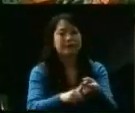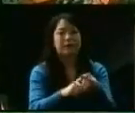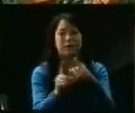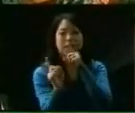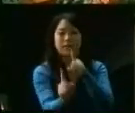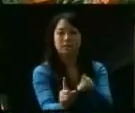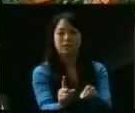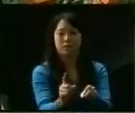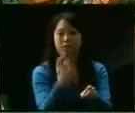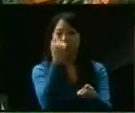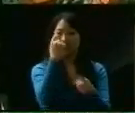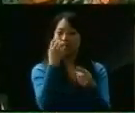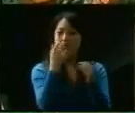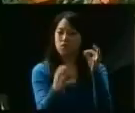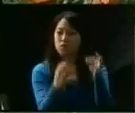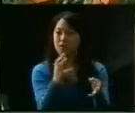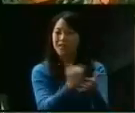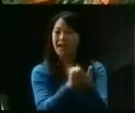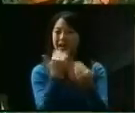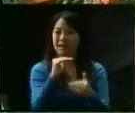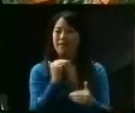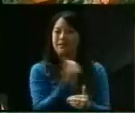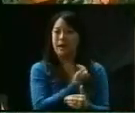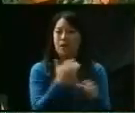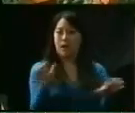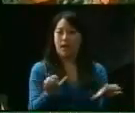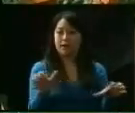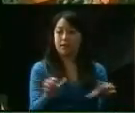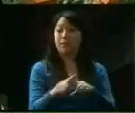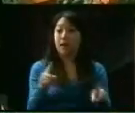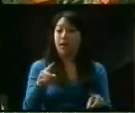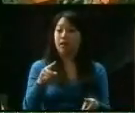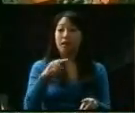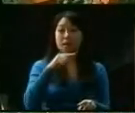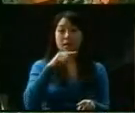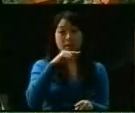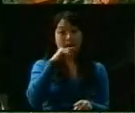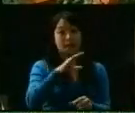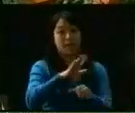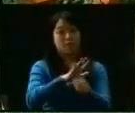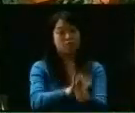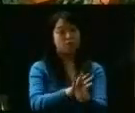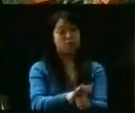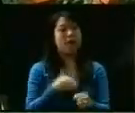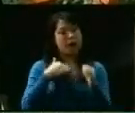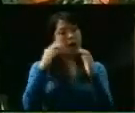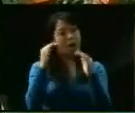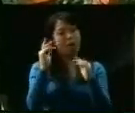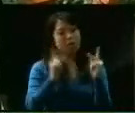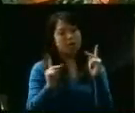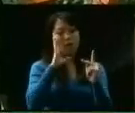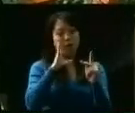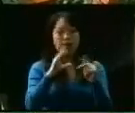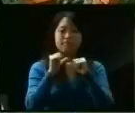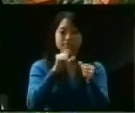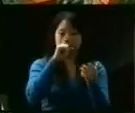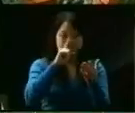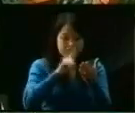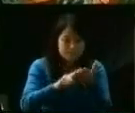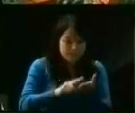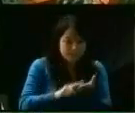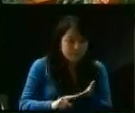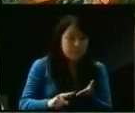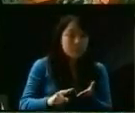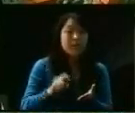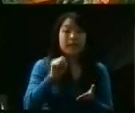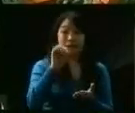will limit our ability to action, but to keep the public pressure on, I hope people will continue to look into this, because if there was a